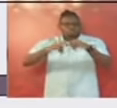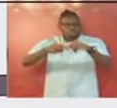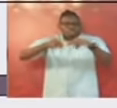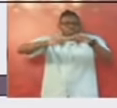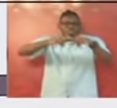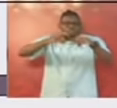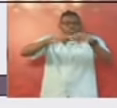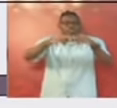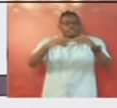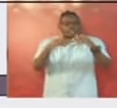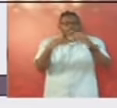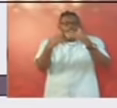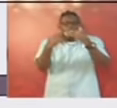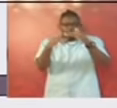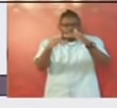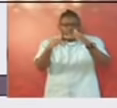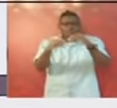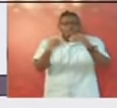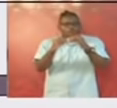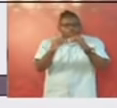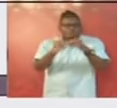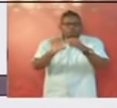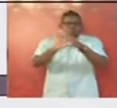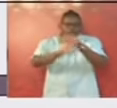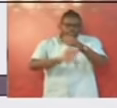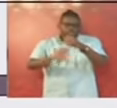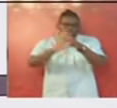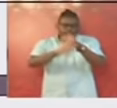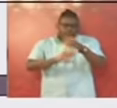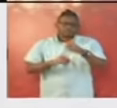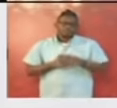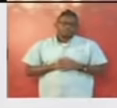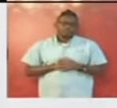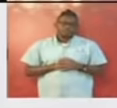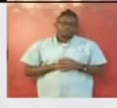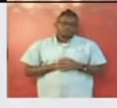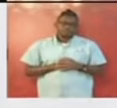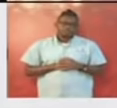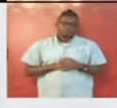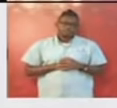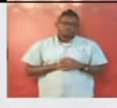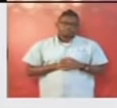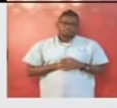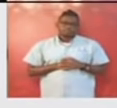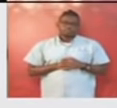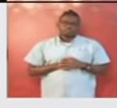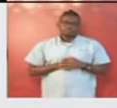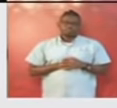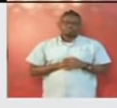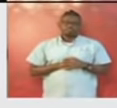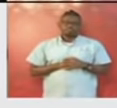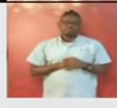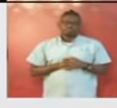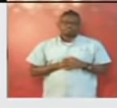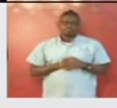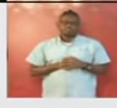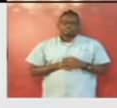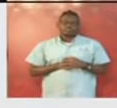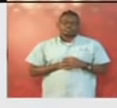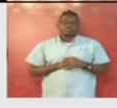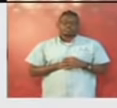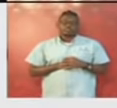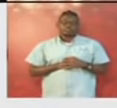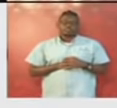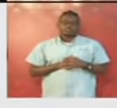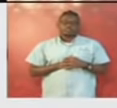someone's level of protection. Thank you. Thank you very much, Dr. Tilak Singh, our colleague from